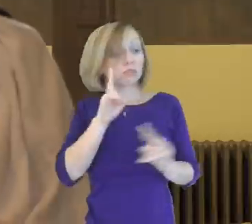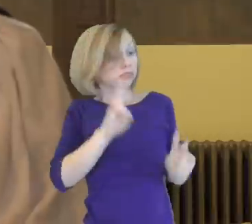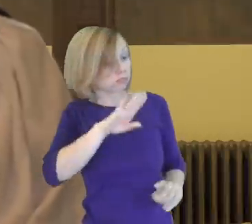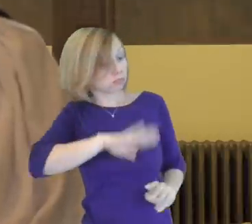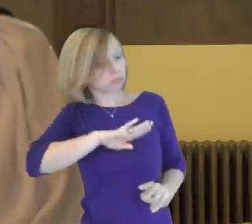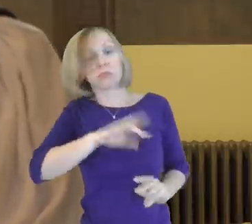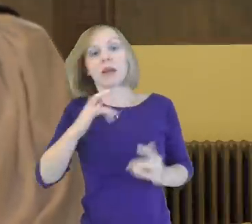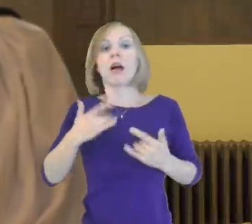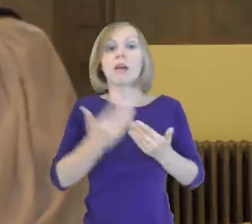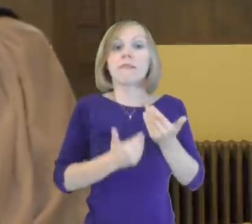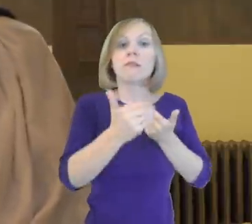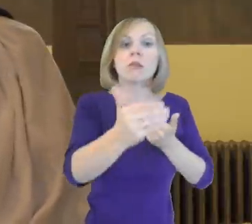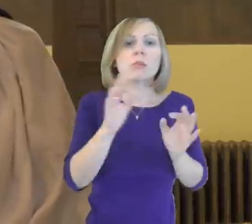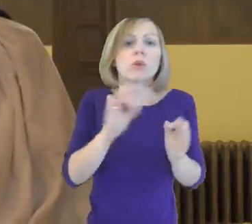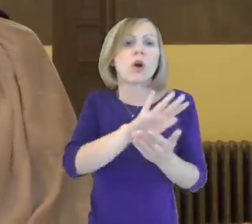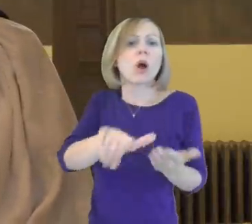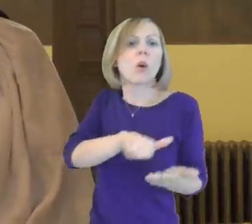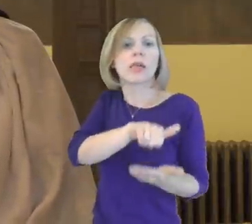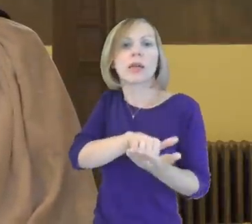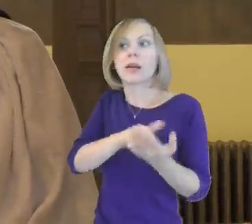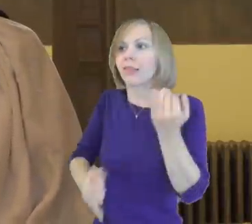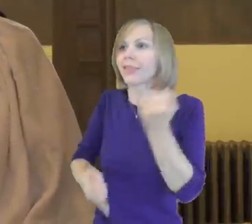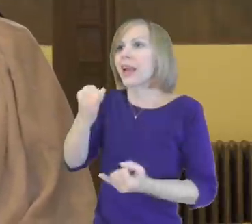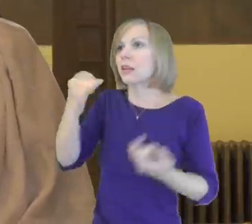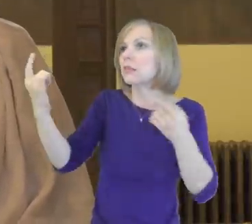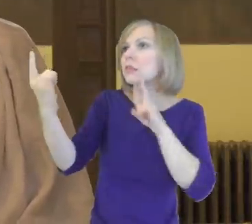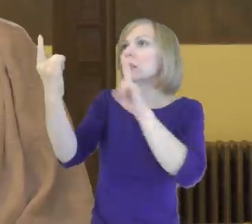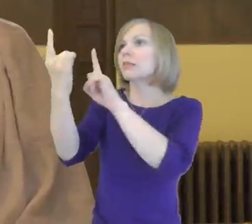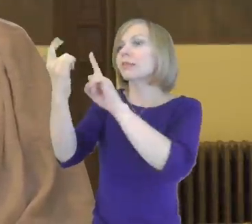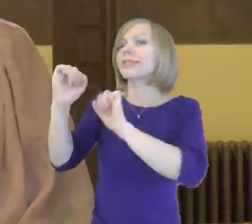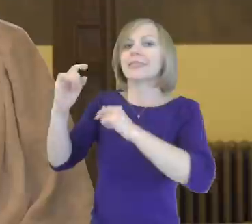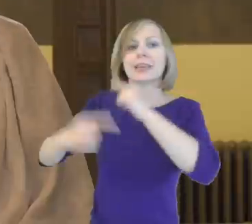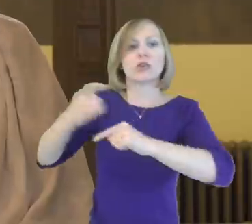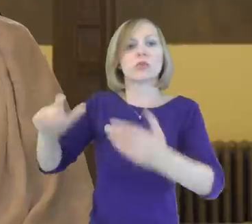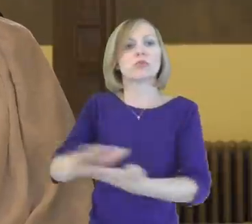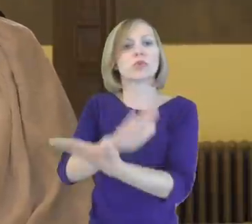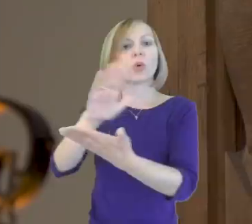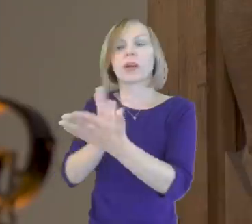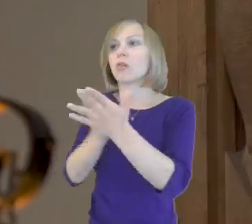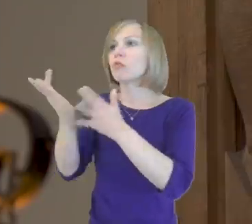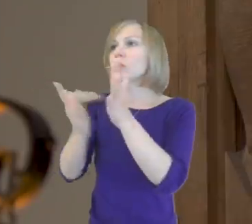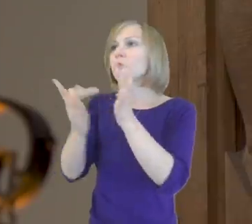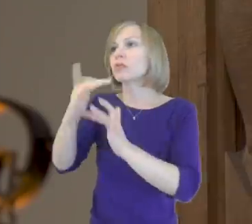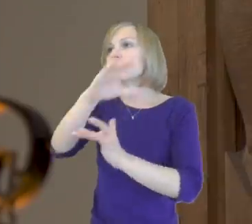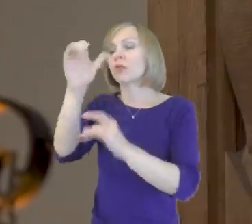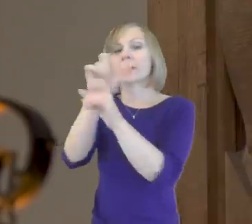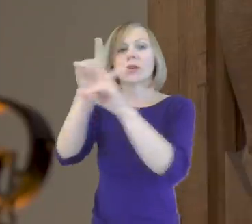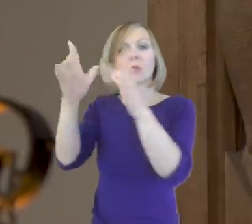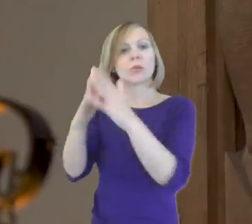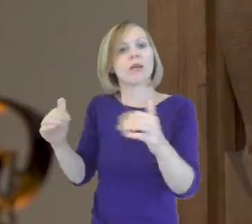pure and holy, so that at the last we may come to his eternal joy, through Jesus Christ our Lord.